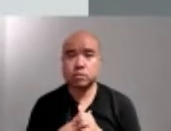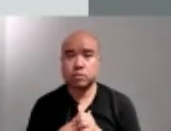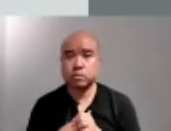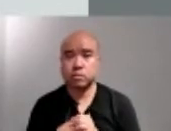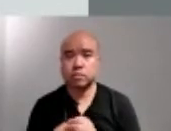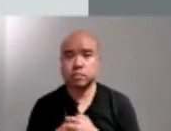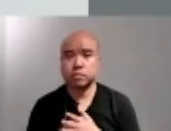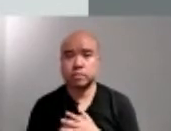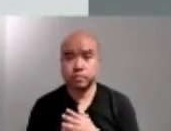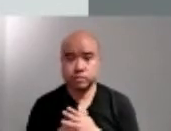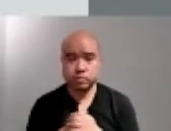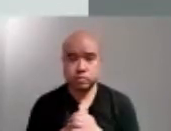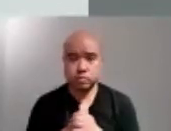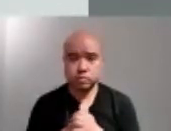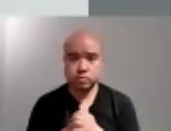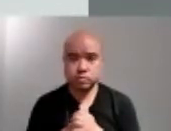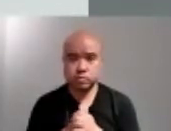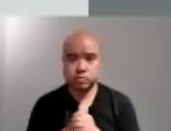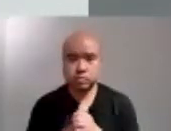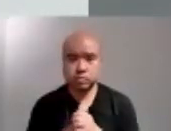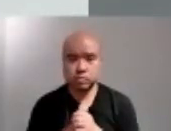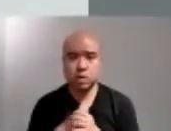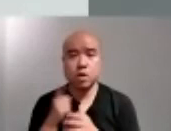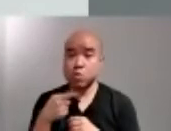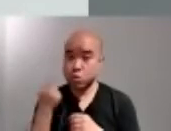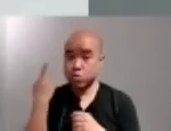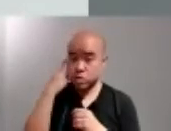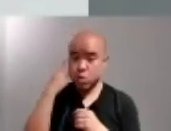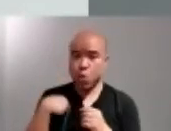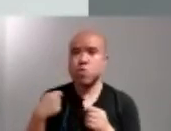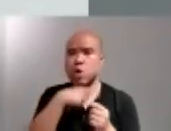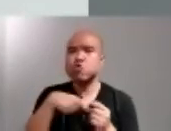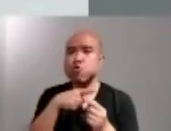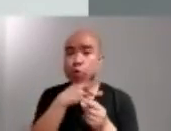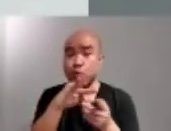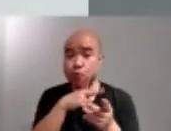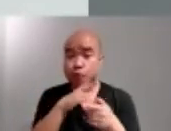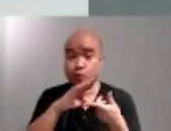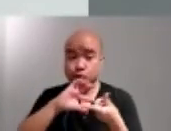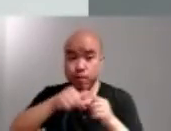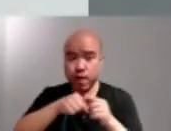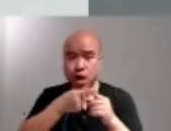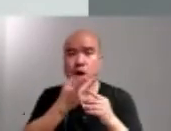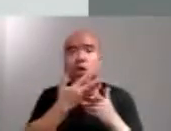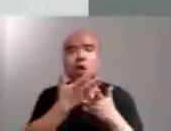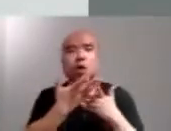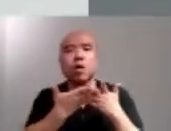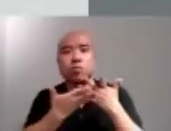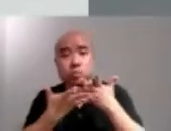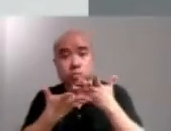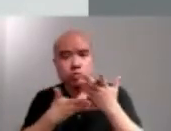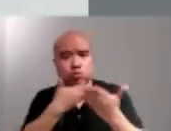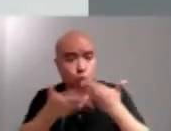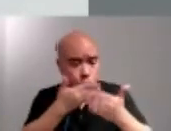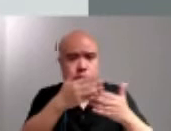who understand our approach and share similar missions and visions. We are constantly seeking ways